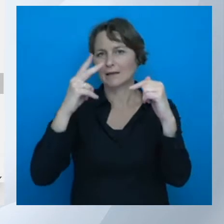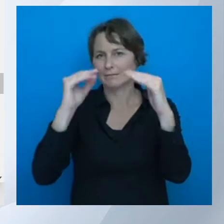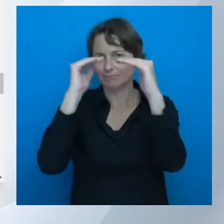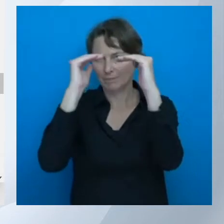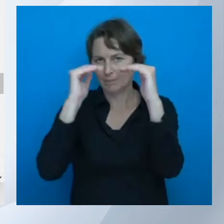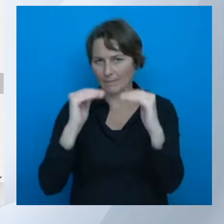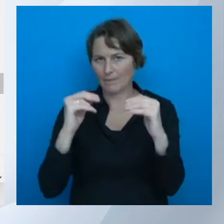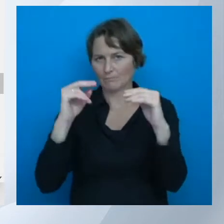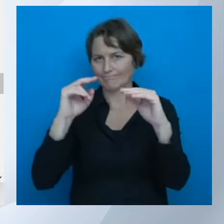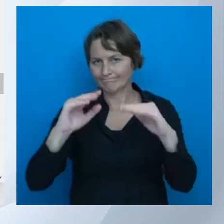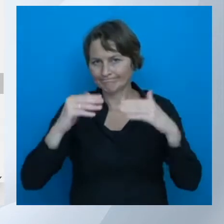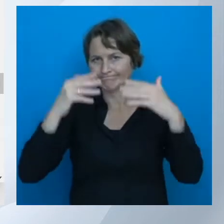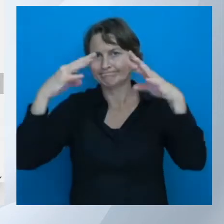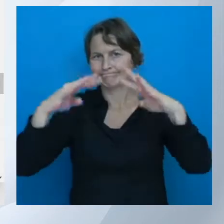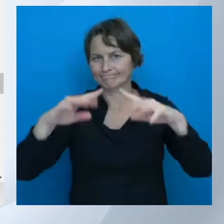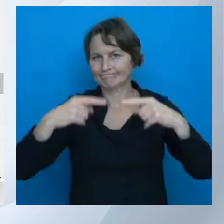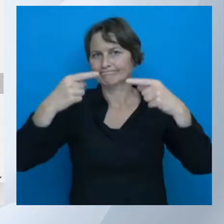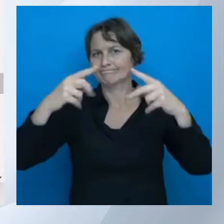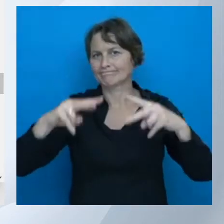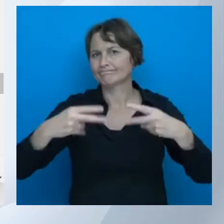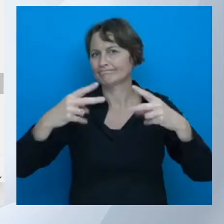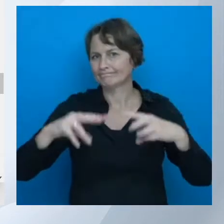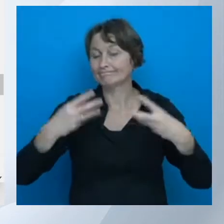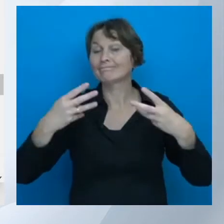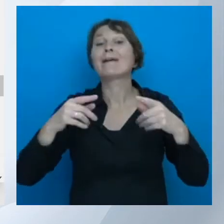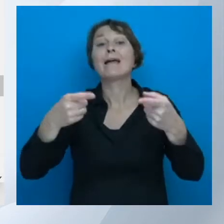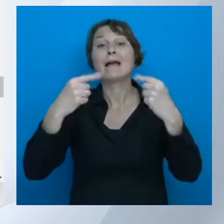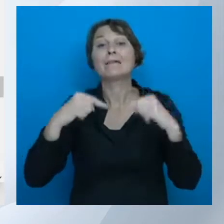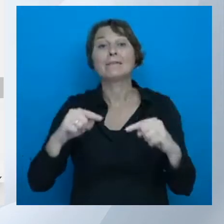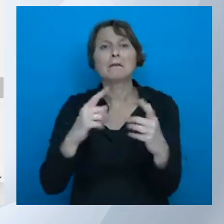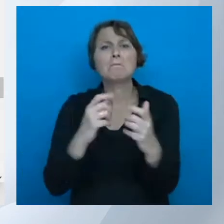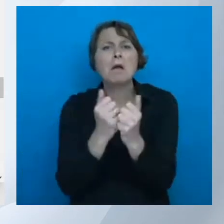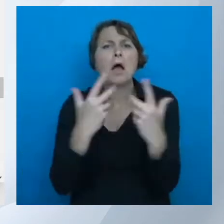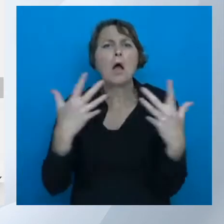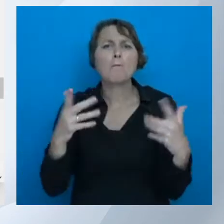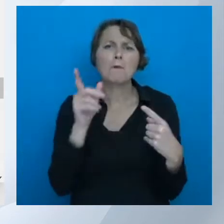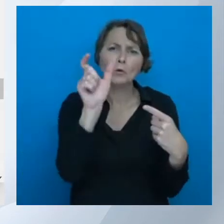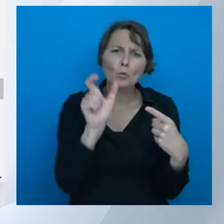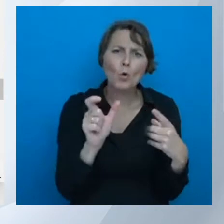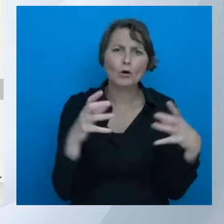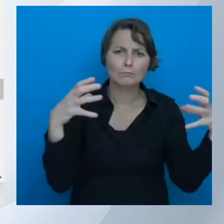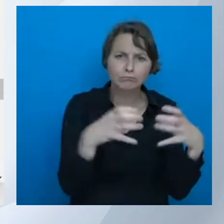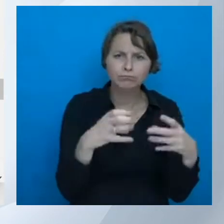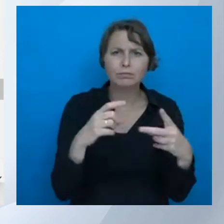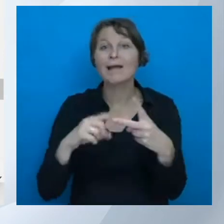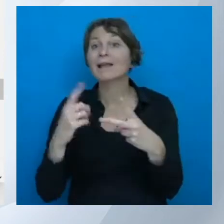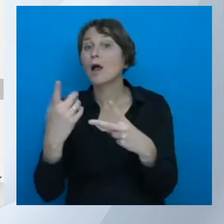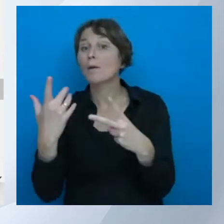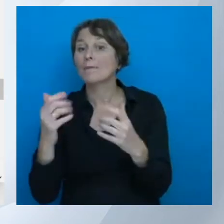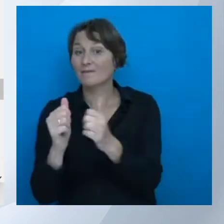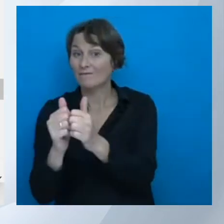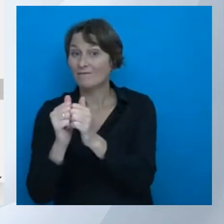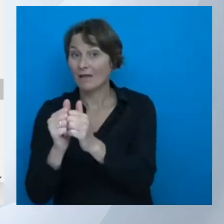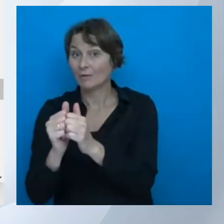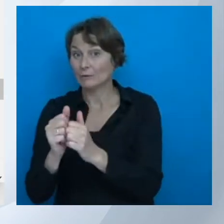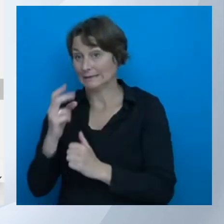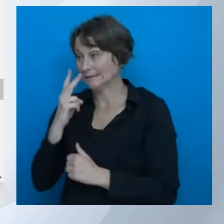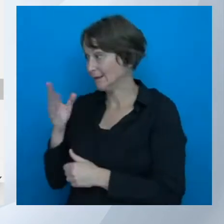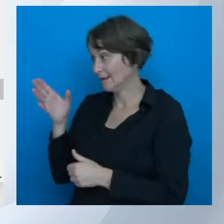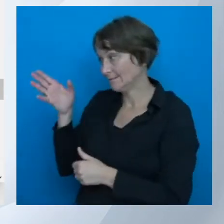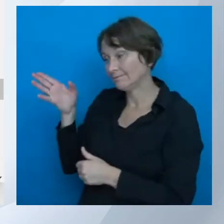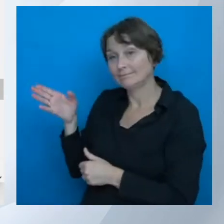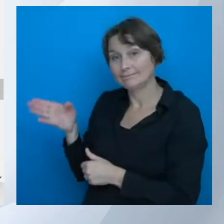could show the words and the values. And what this shows us is the words that was coming